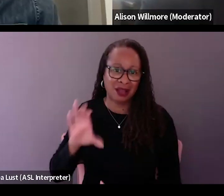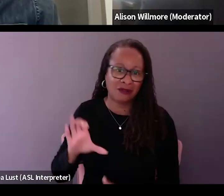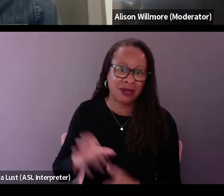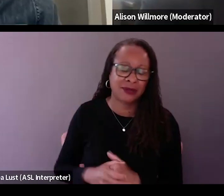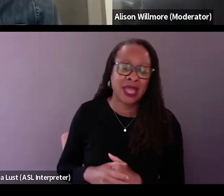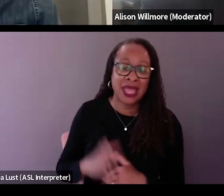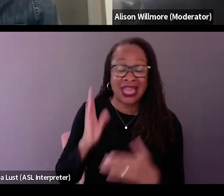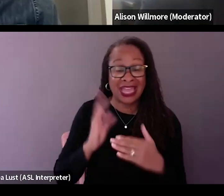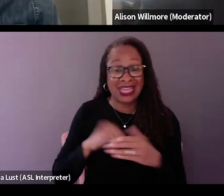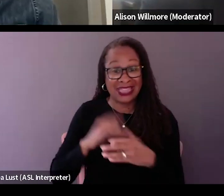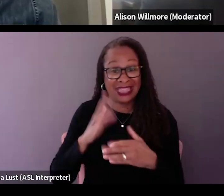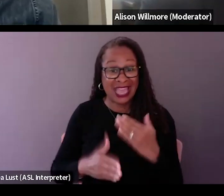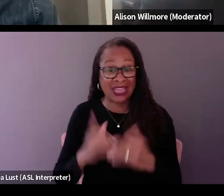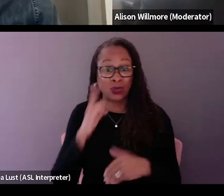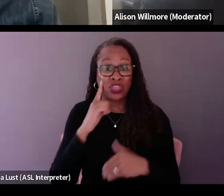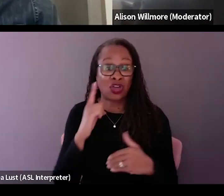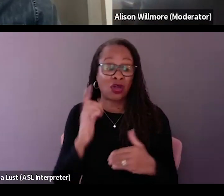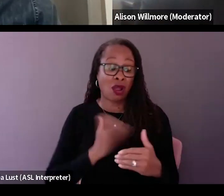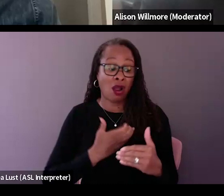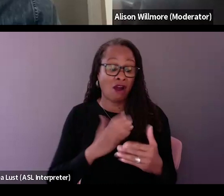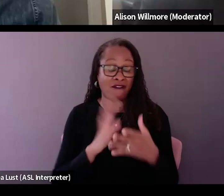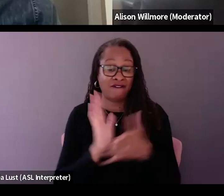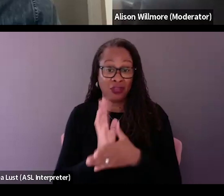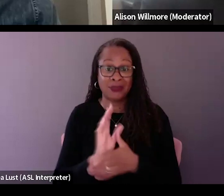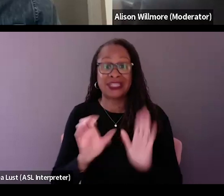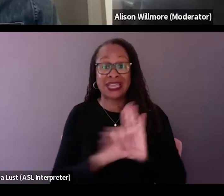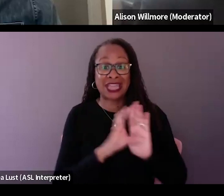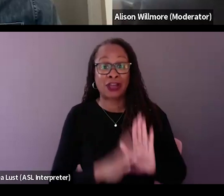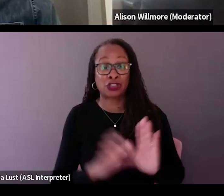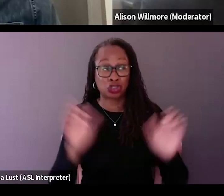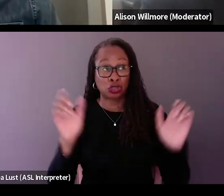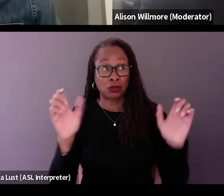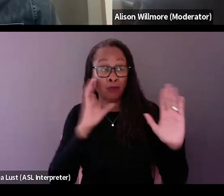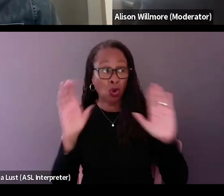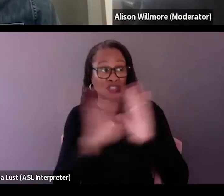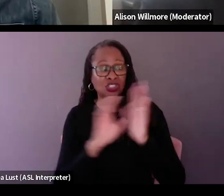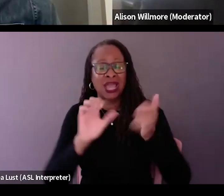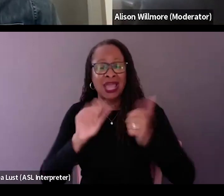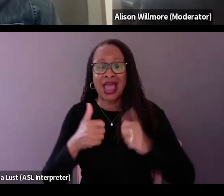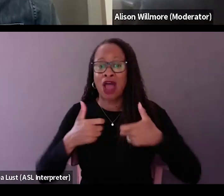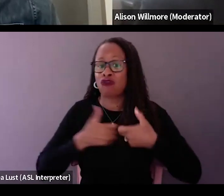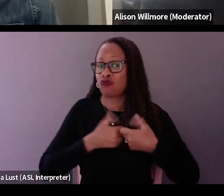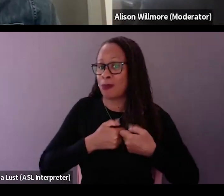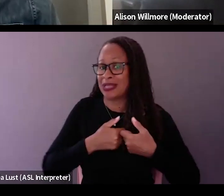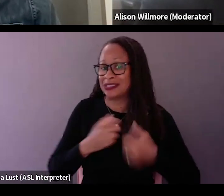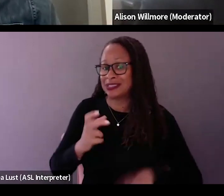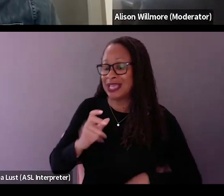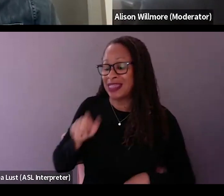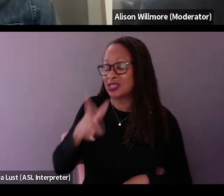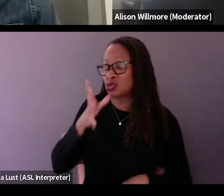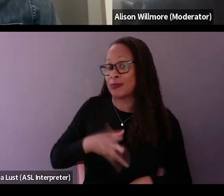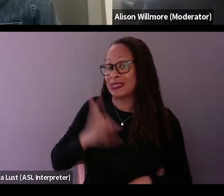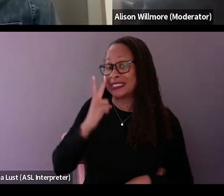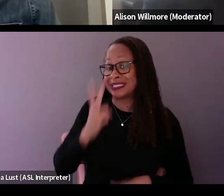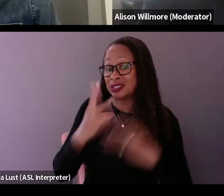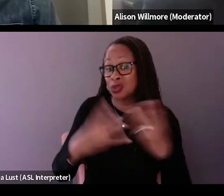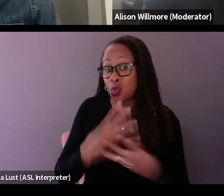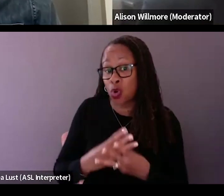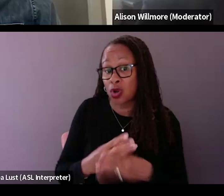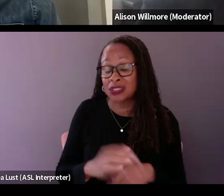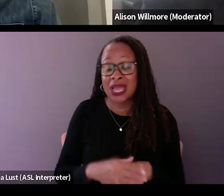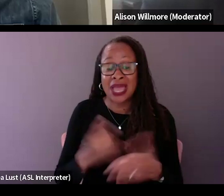how romantically this woman sees the world. And sometimes a great story, no matter how great it